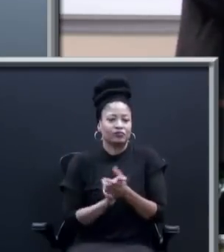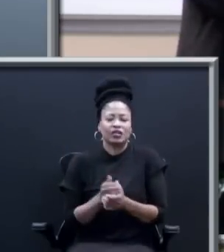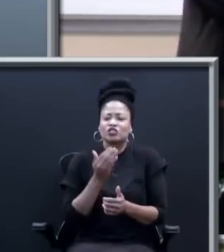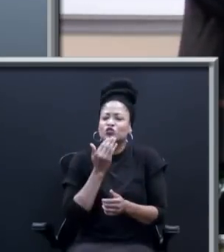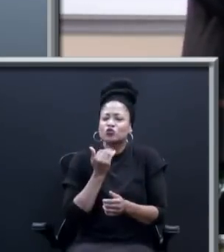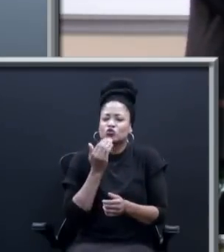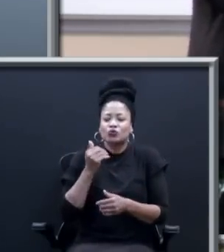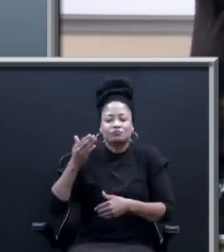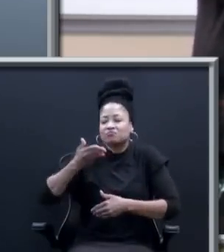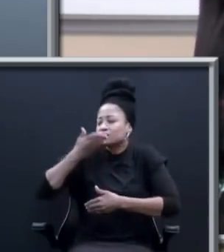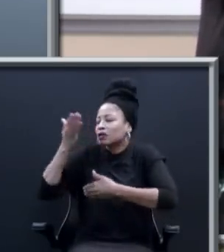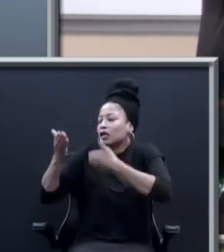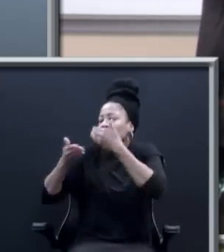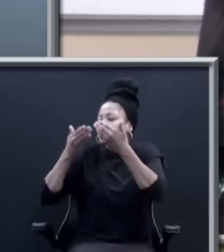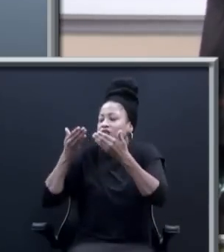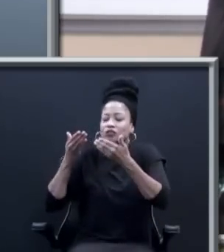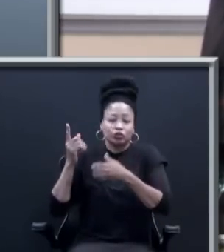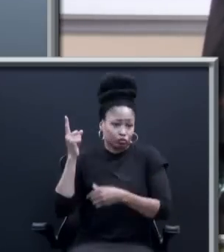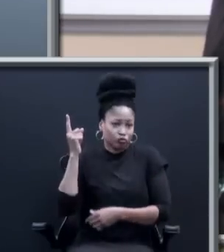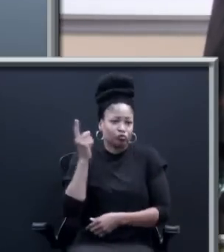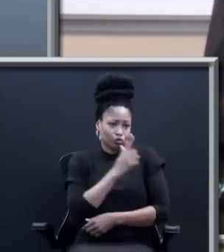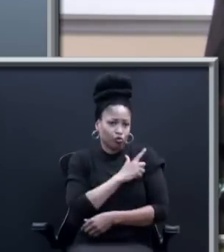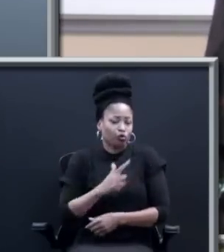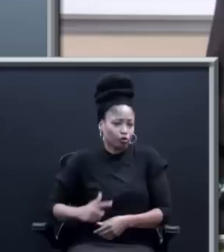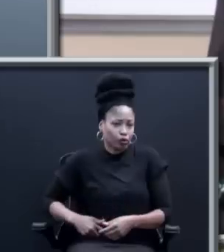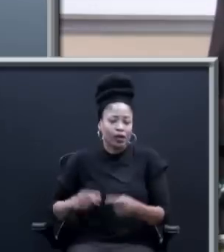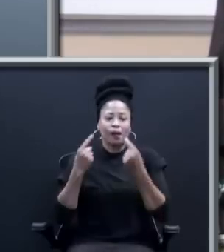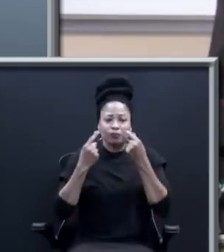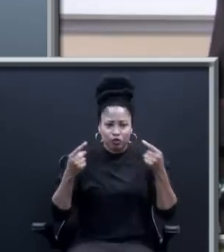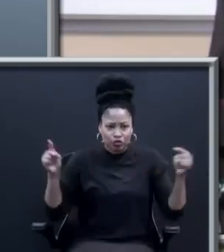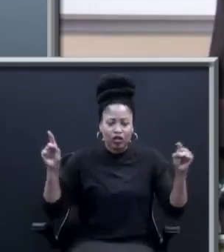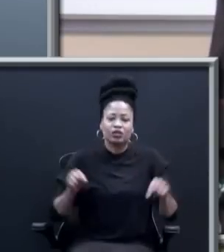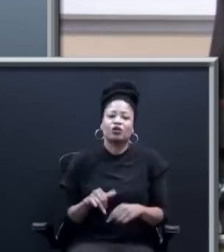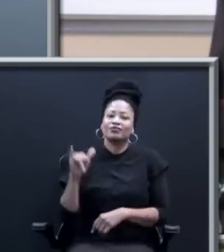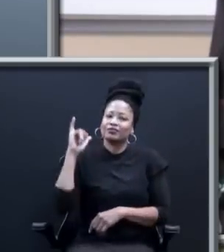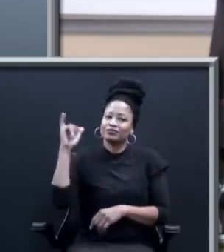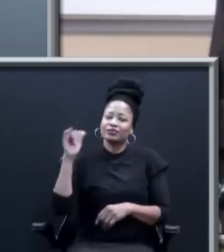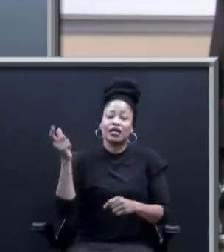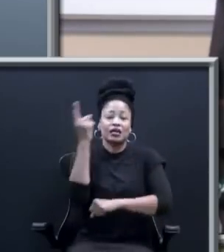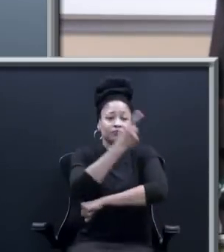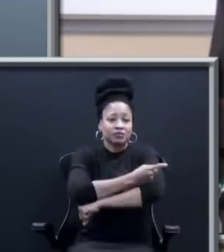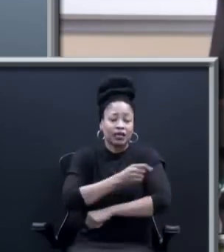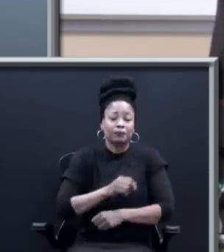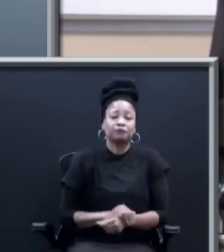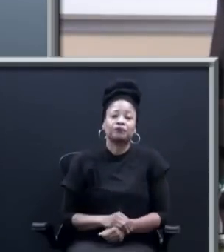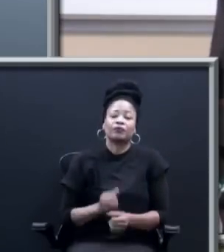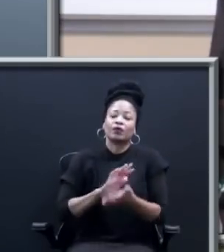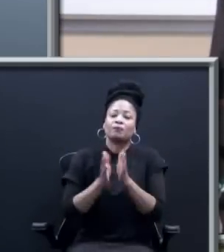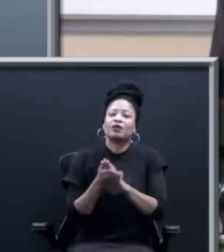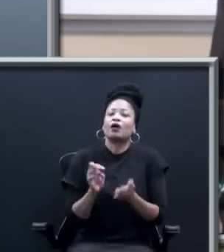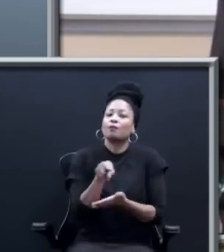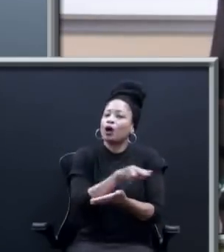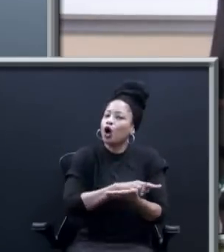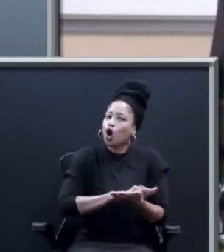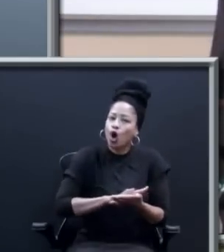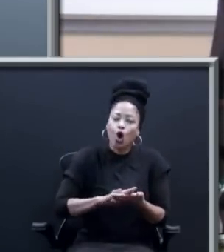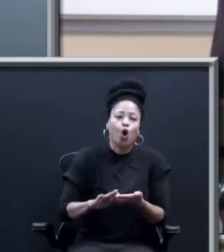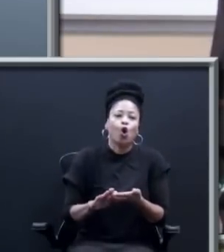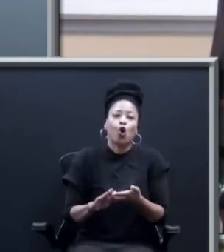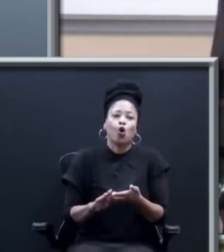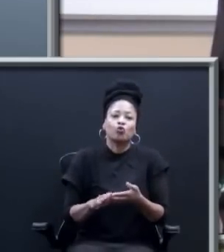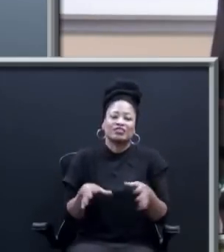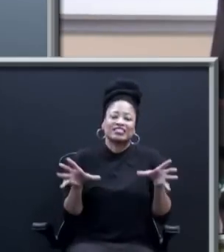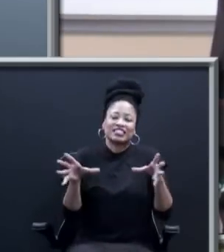you shall proclaim on the selfsame day that it may be an holy convocation unto you. You shall do no servile